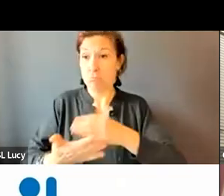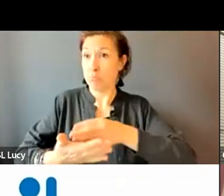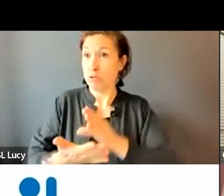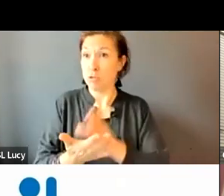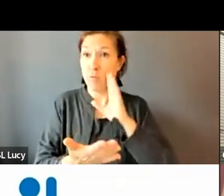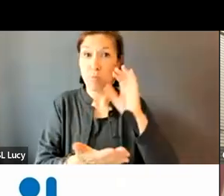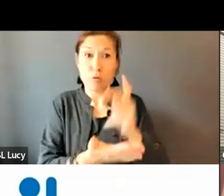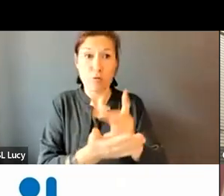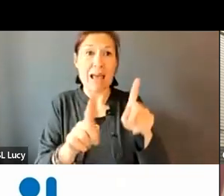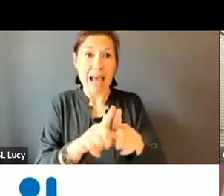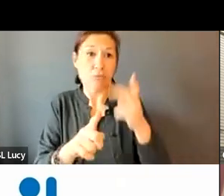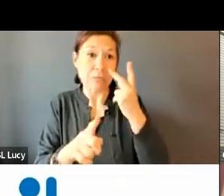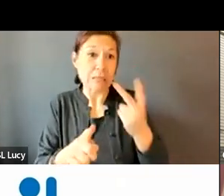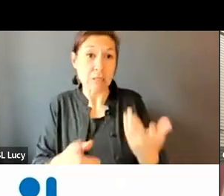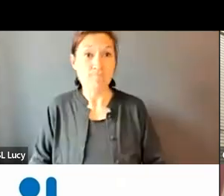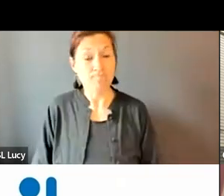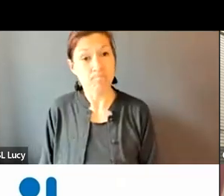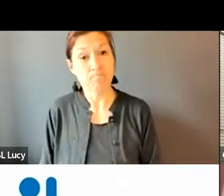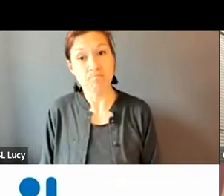approved the way it is